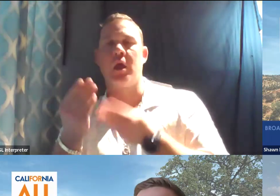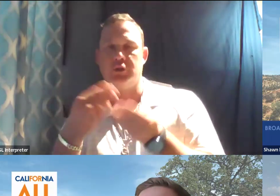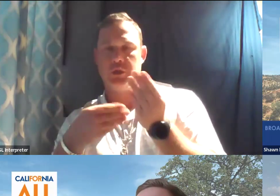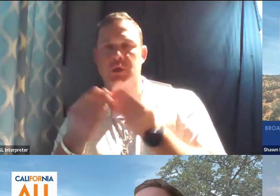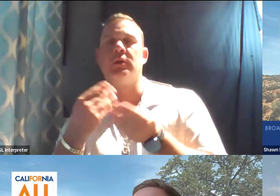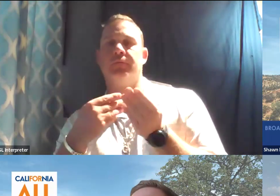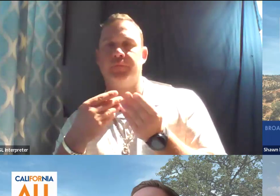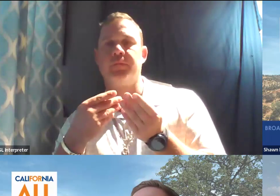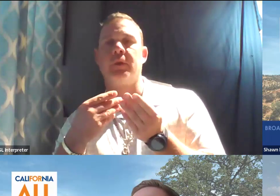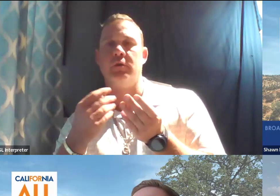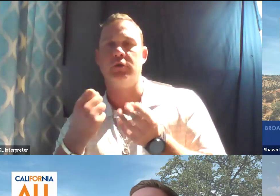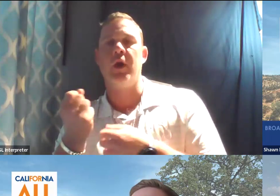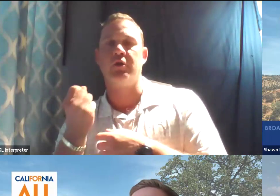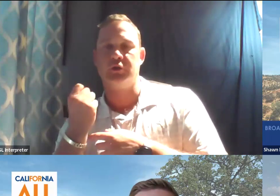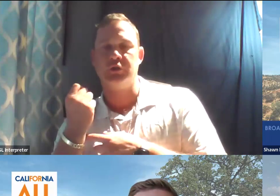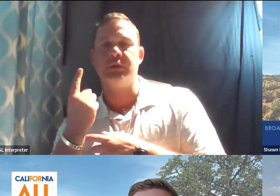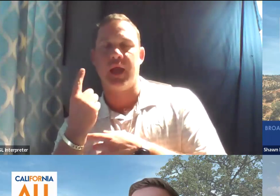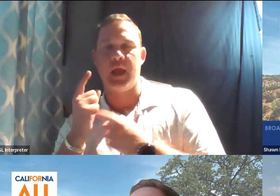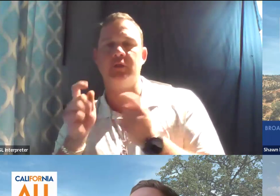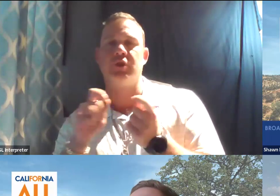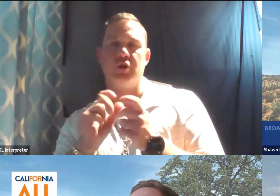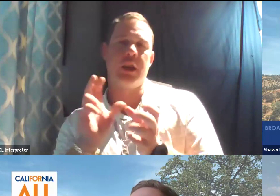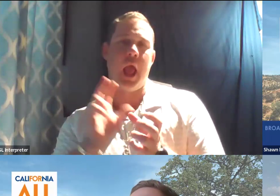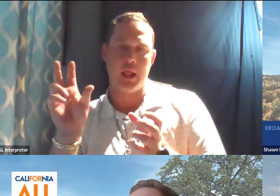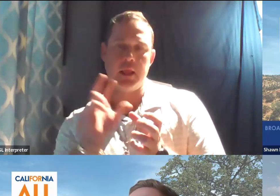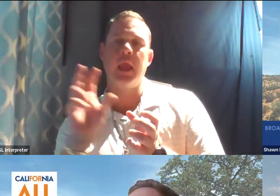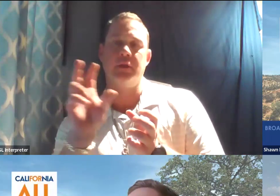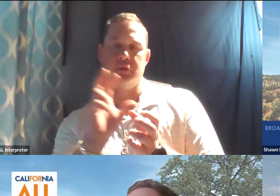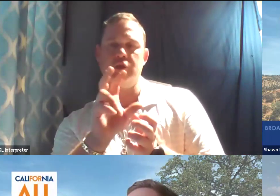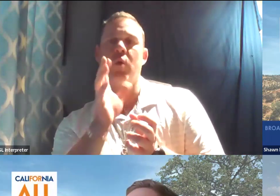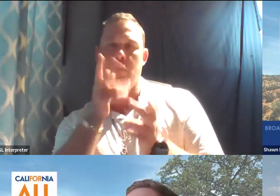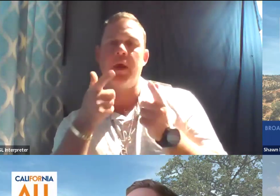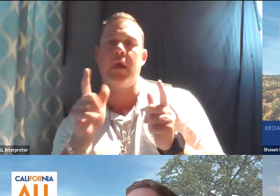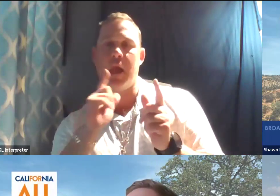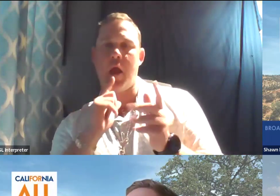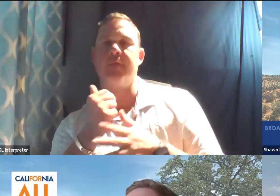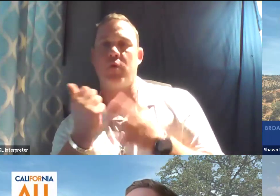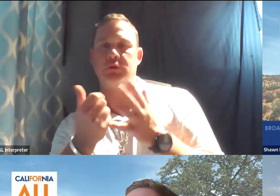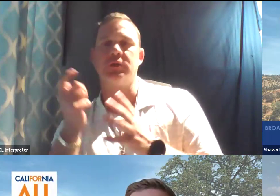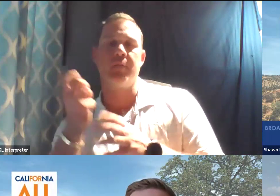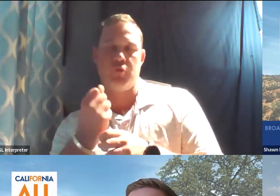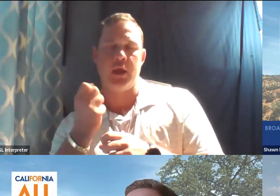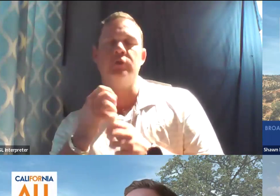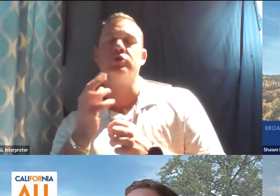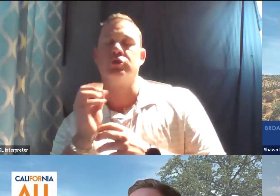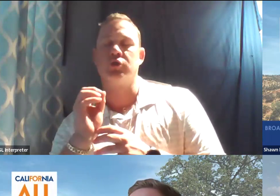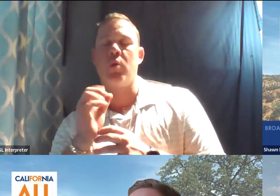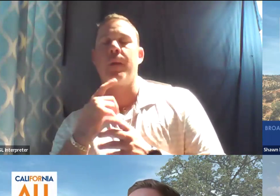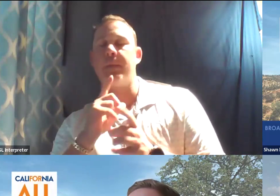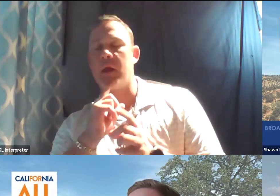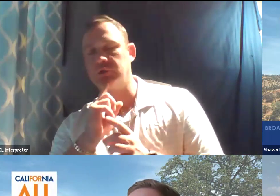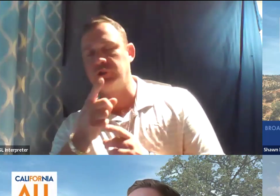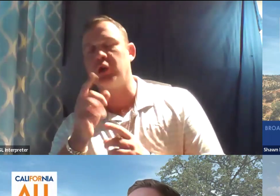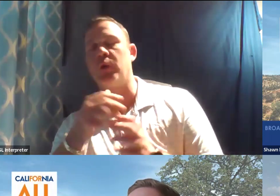And we understand that there is a certain allocation that will be allowed for subgranting. So we just want to make sure that along